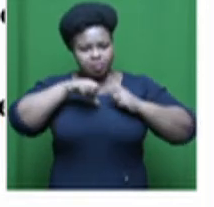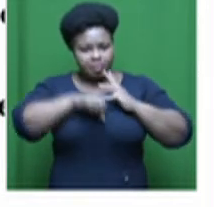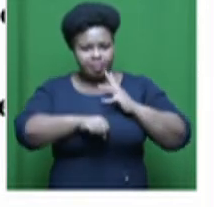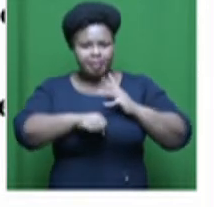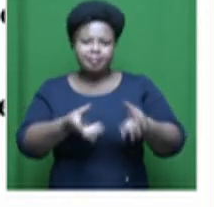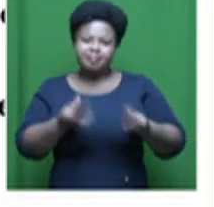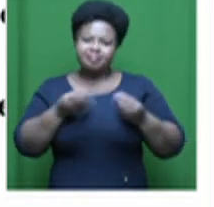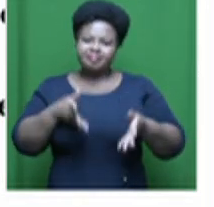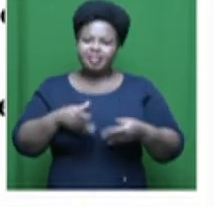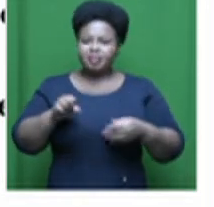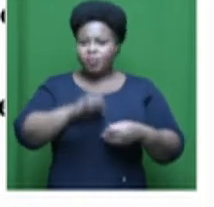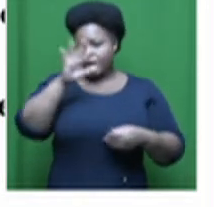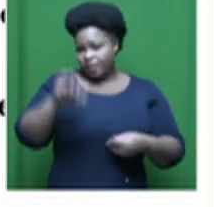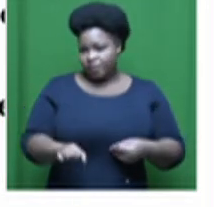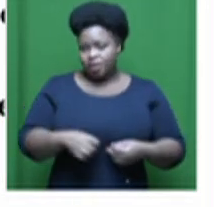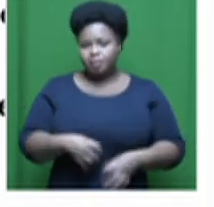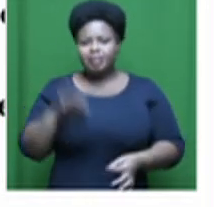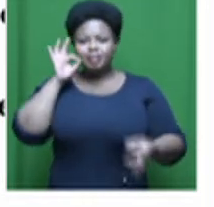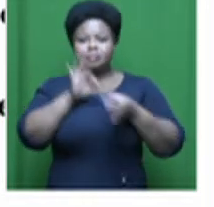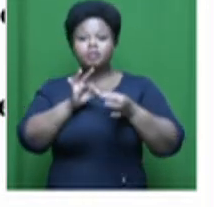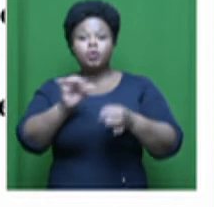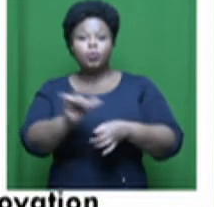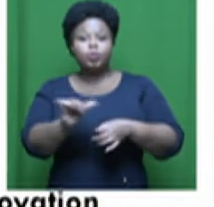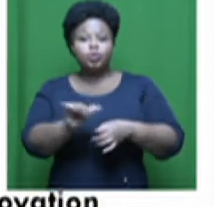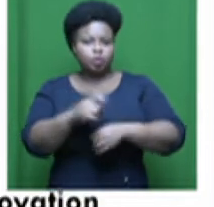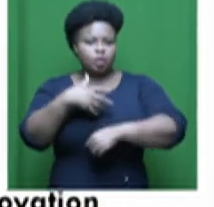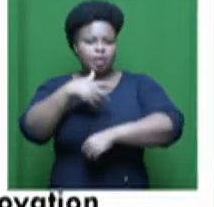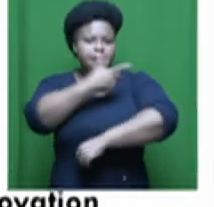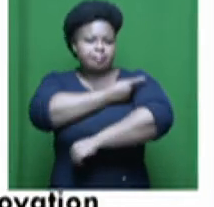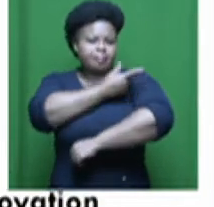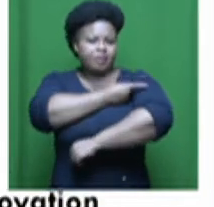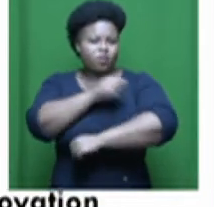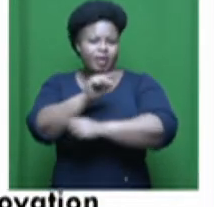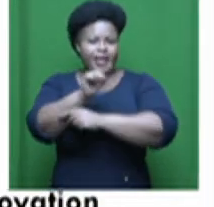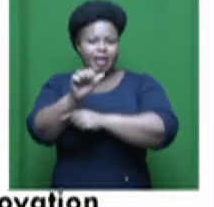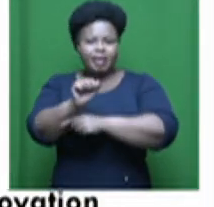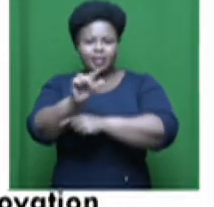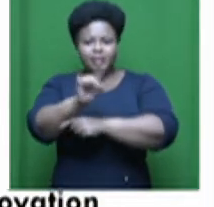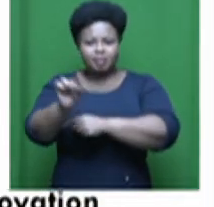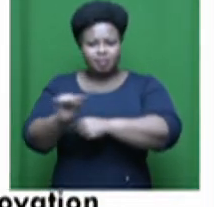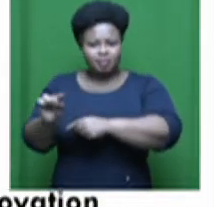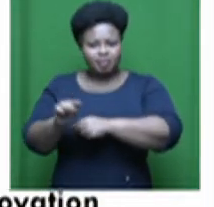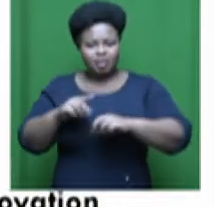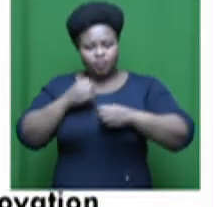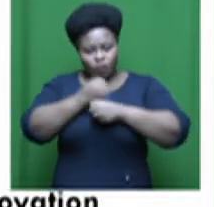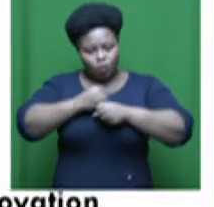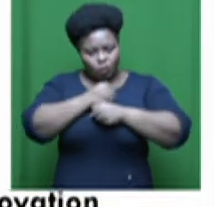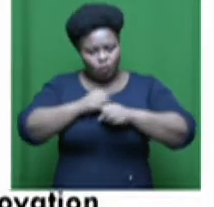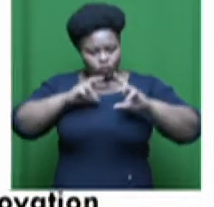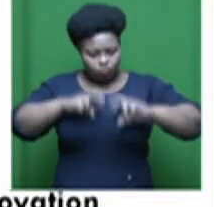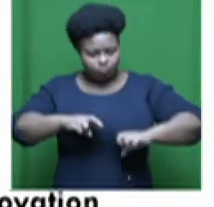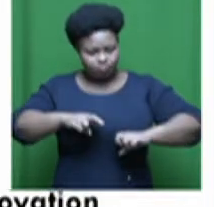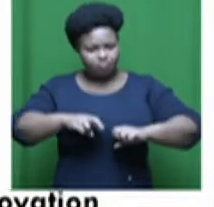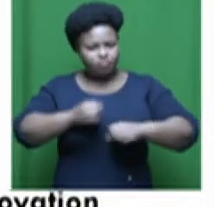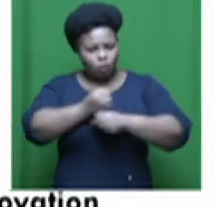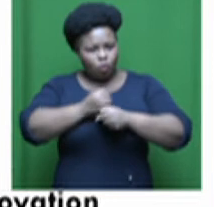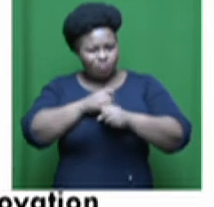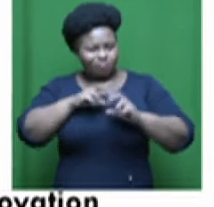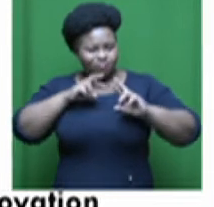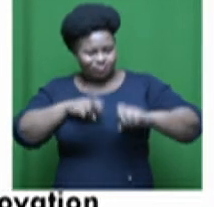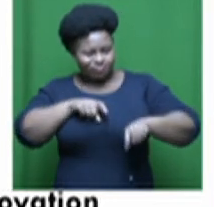Africa, and in particular the Astrazeneca vaccine trial. But before going ahead, I would like to firstly acknowledge